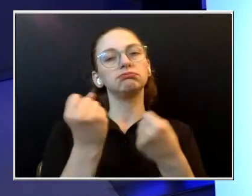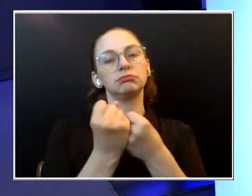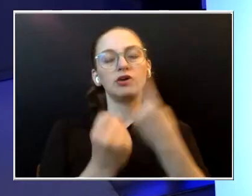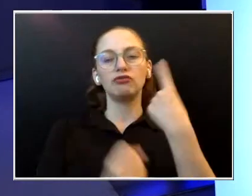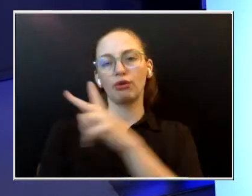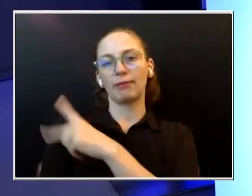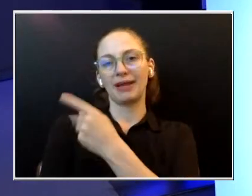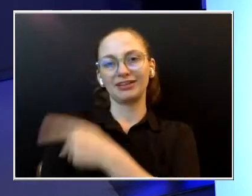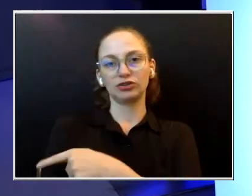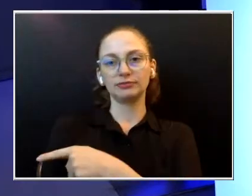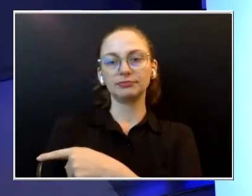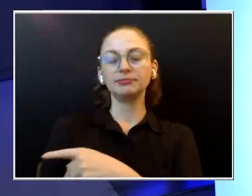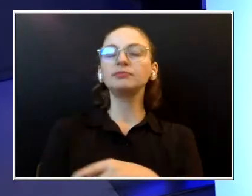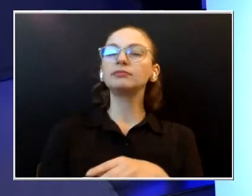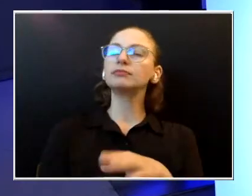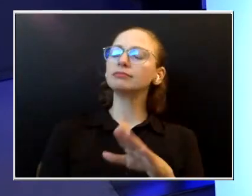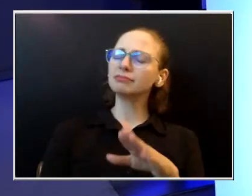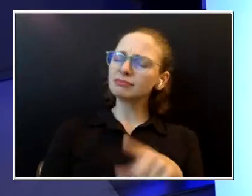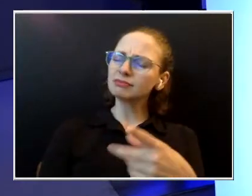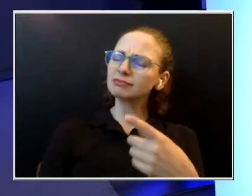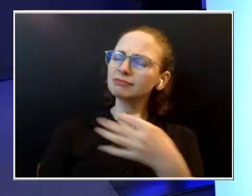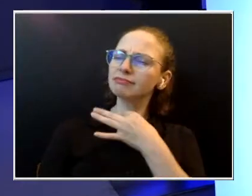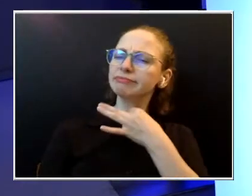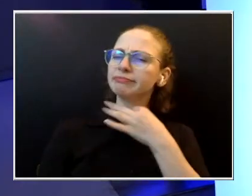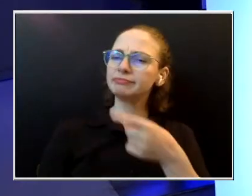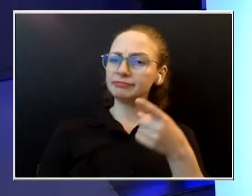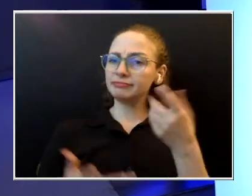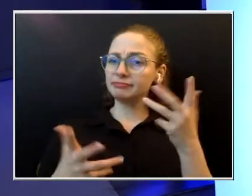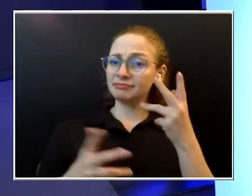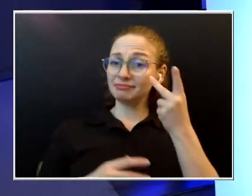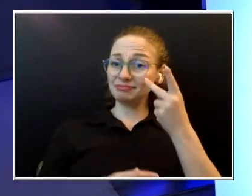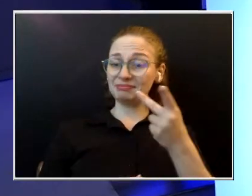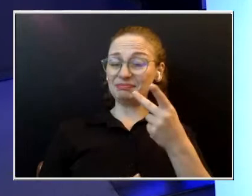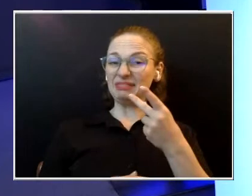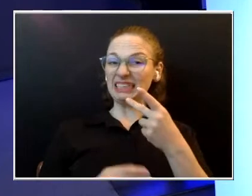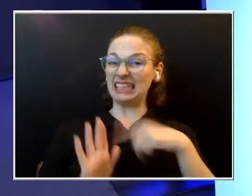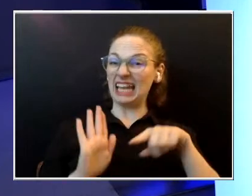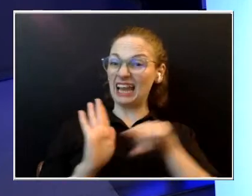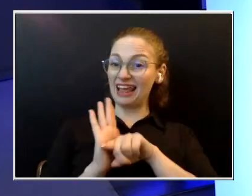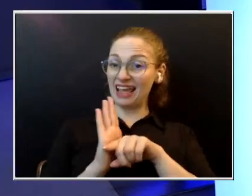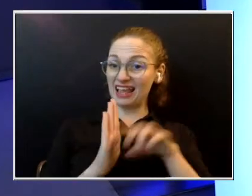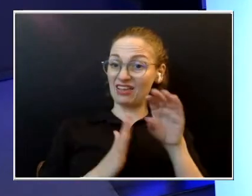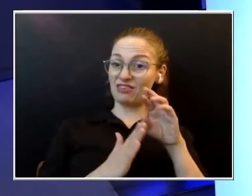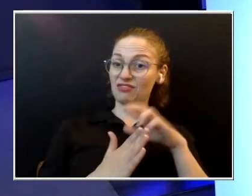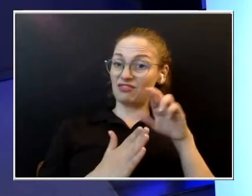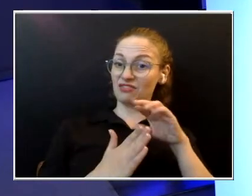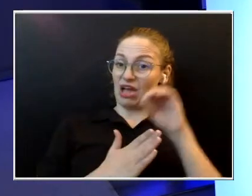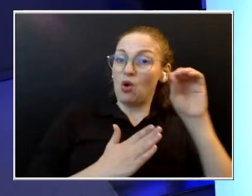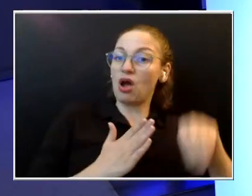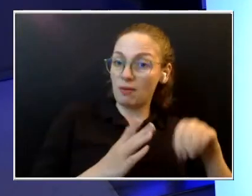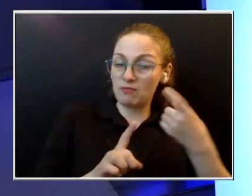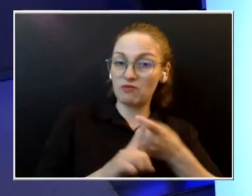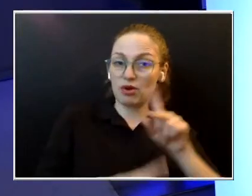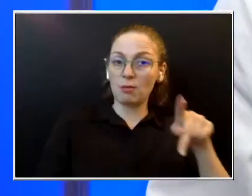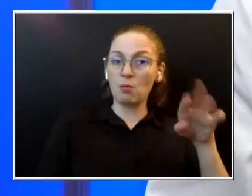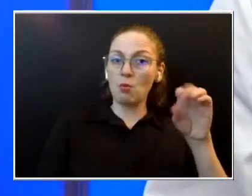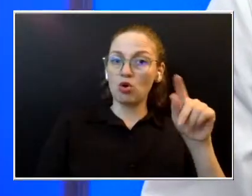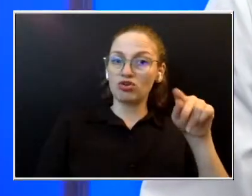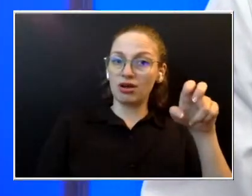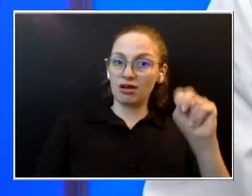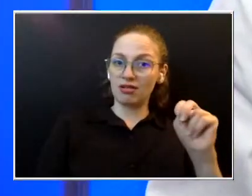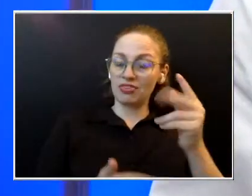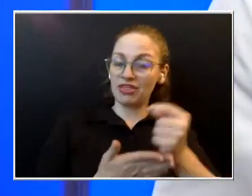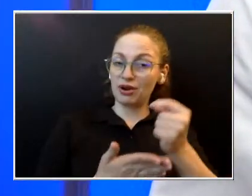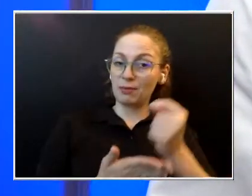from proton therapy, or maybe gosh, we thought it was right, but then it didn't turn out to be right? I have not Personally, so